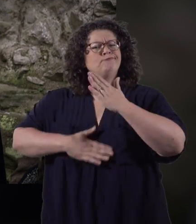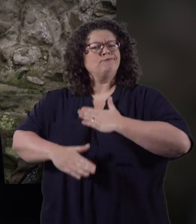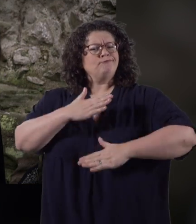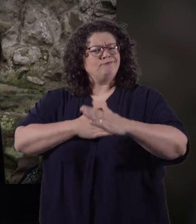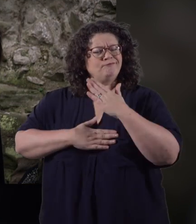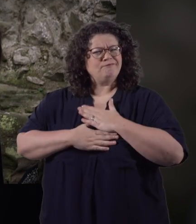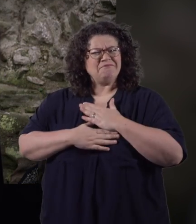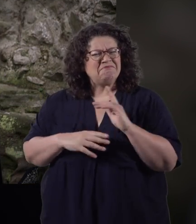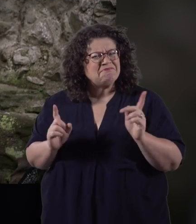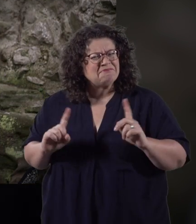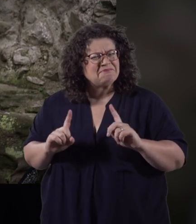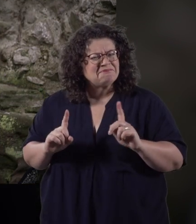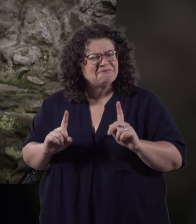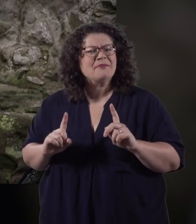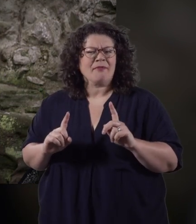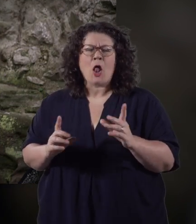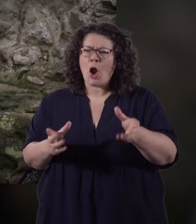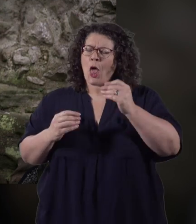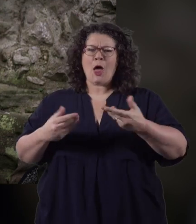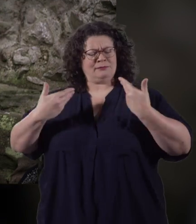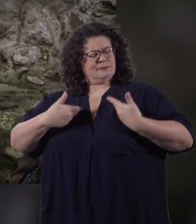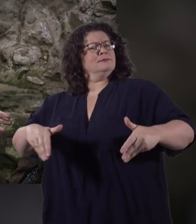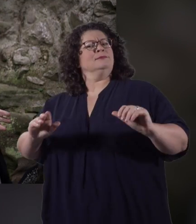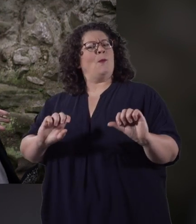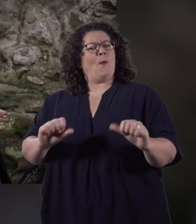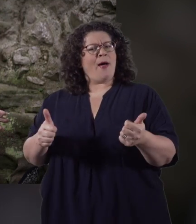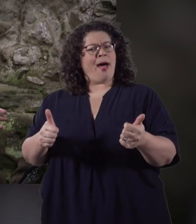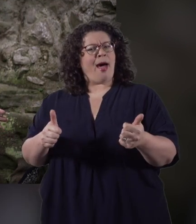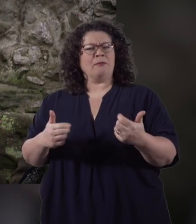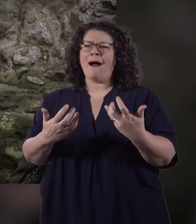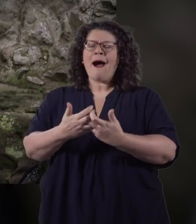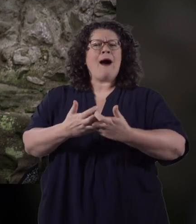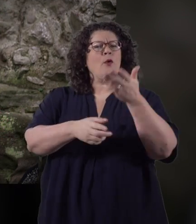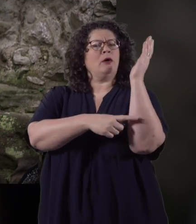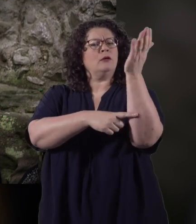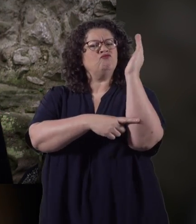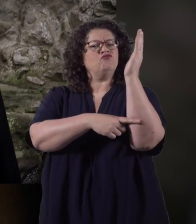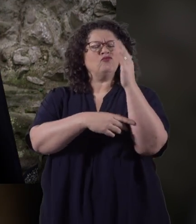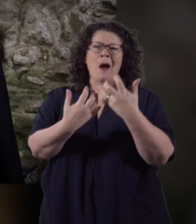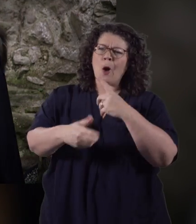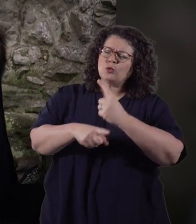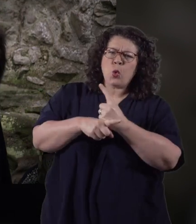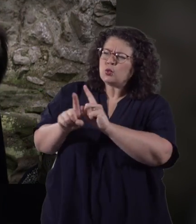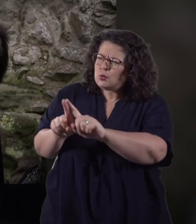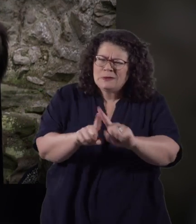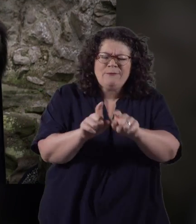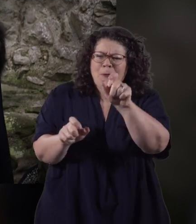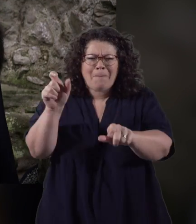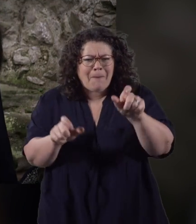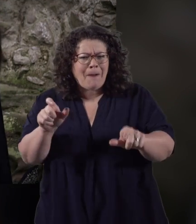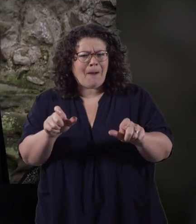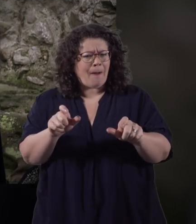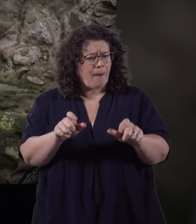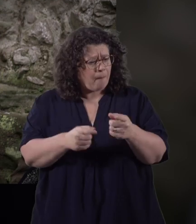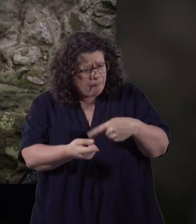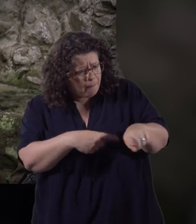mannerly arts. What are they? Well, I learned how to dress well, and how to address, that is, talk to different types